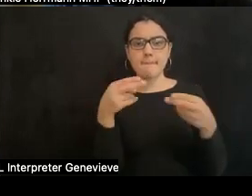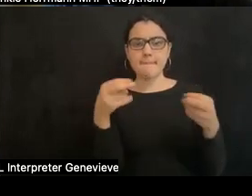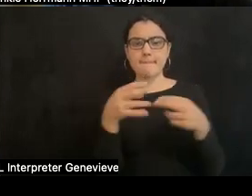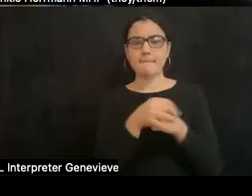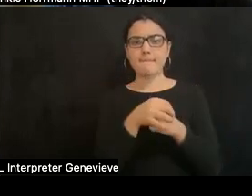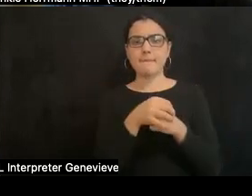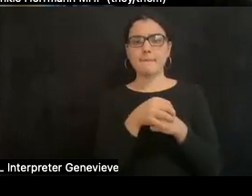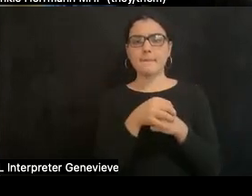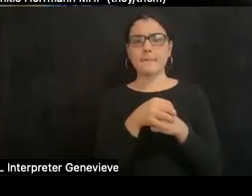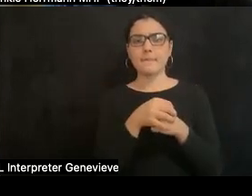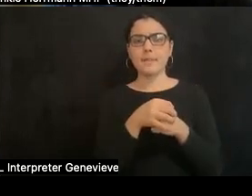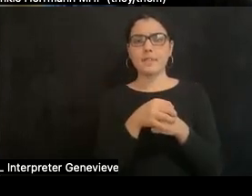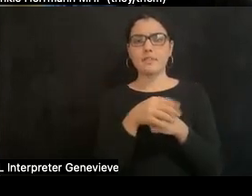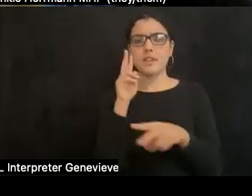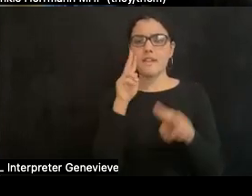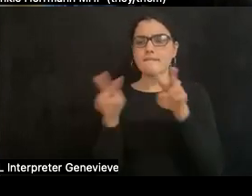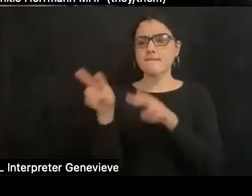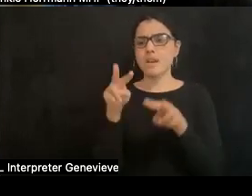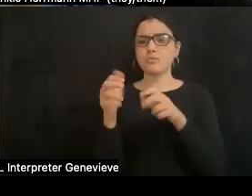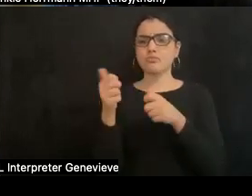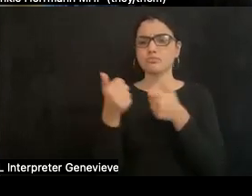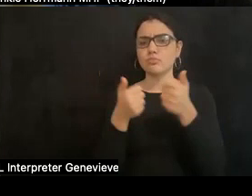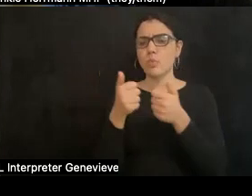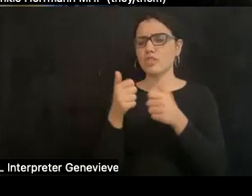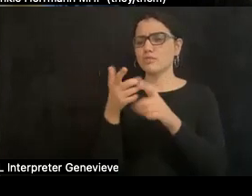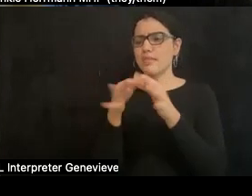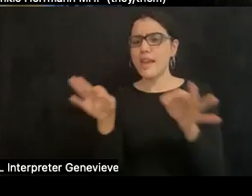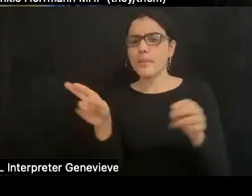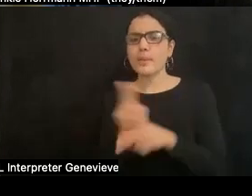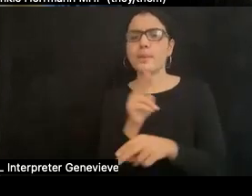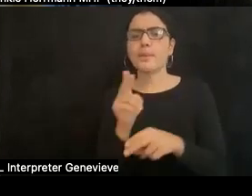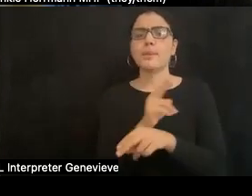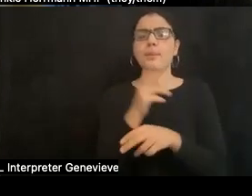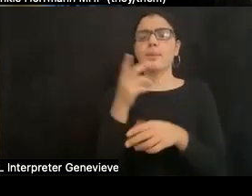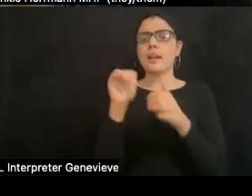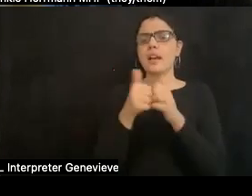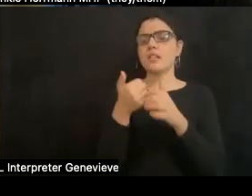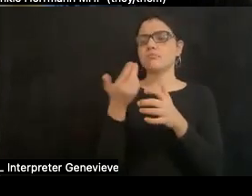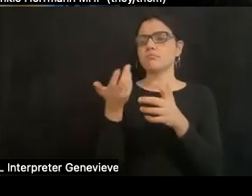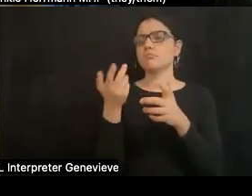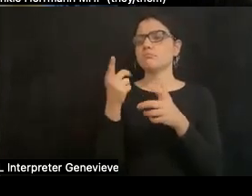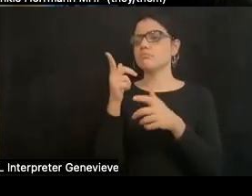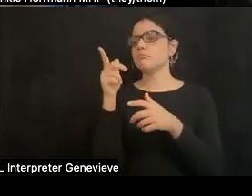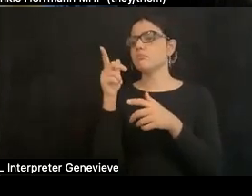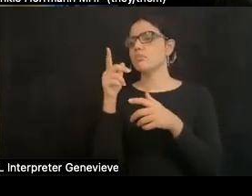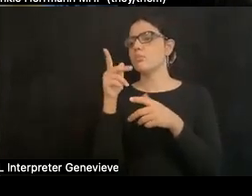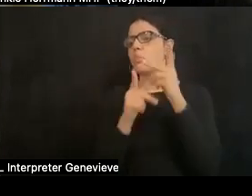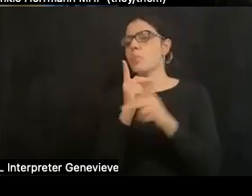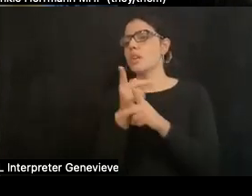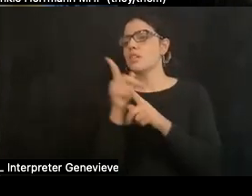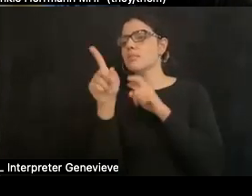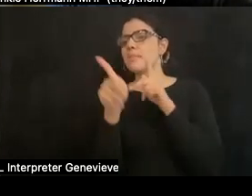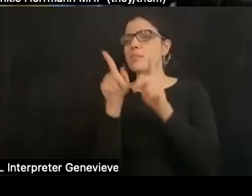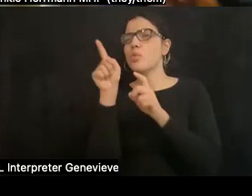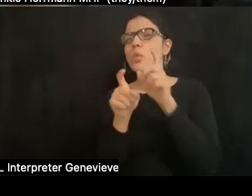by peers and evaluated, like, what language should we use? Is this accessible? How do we talk about these things? What questions do people have? And it was really meant to be